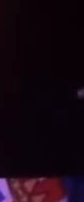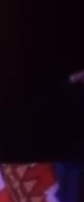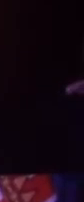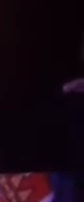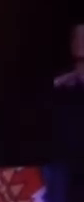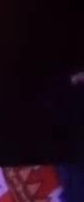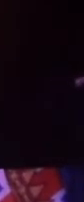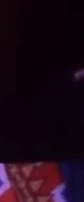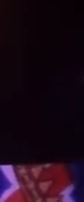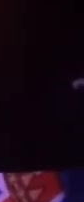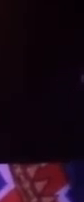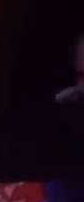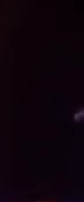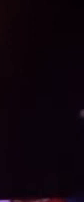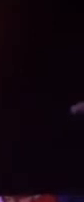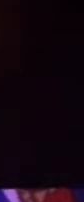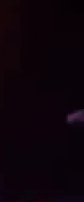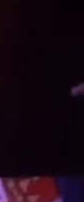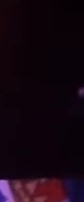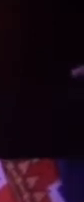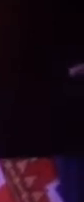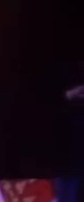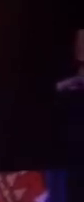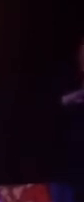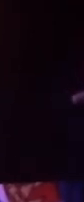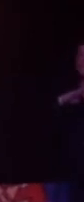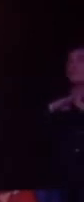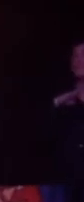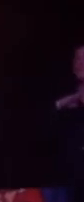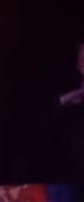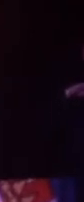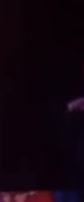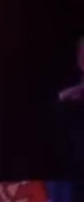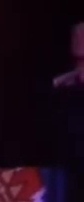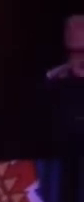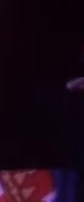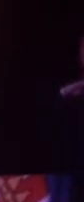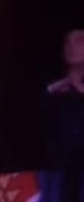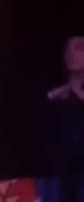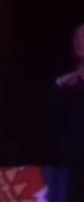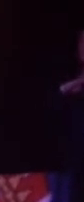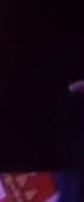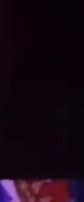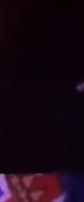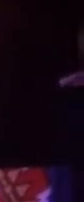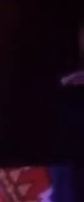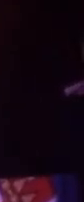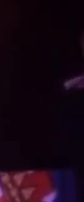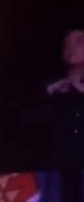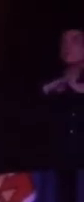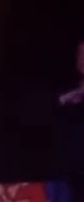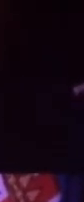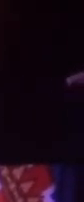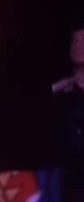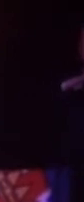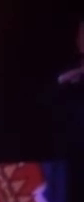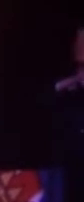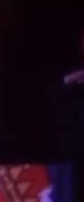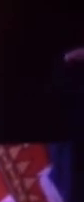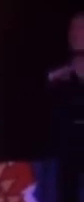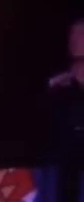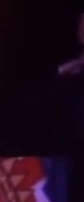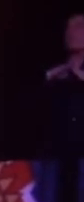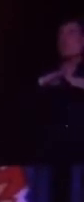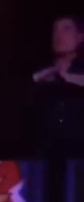doing is nothing but political. He doesn't care about you or your family. He doesn't care about